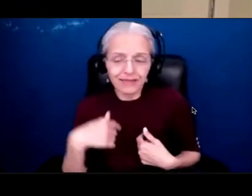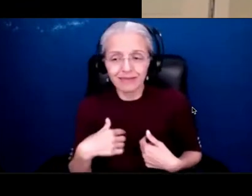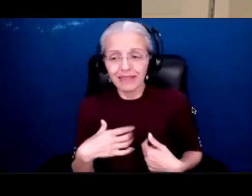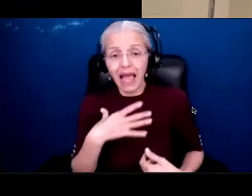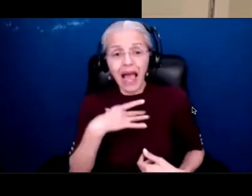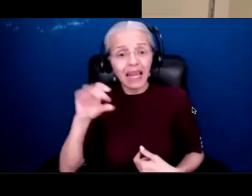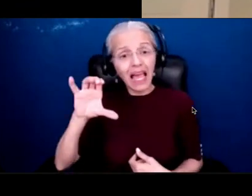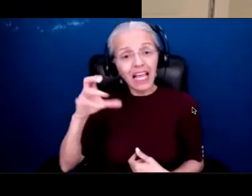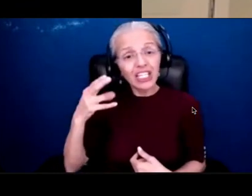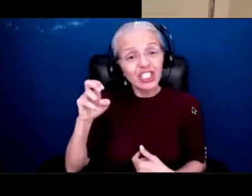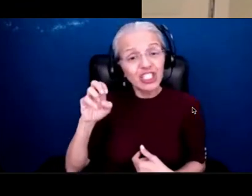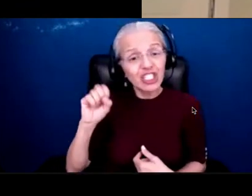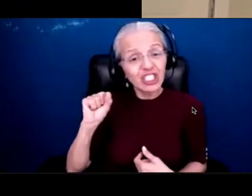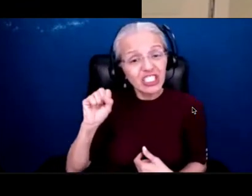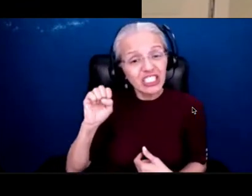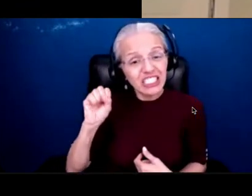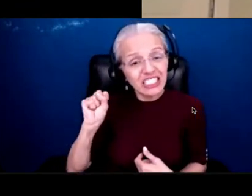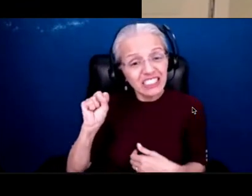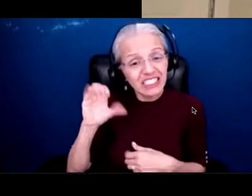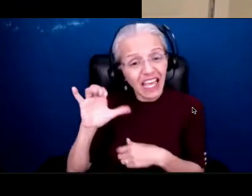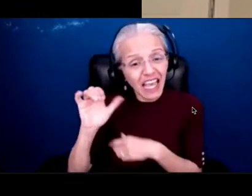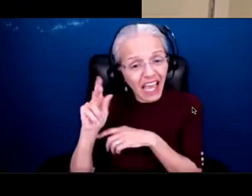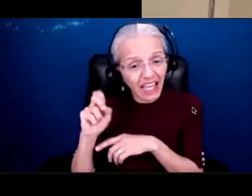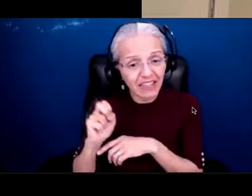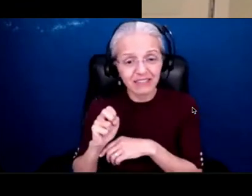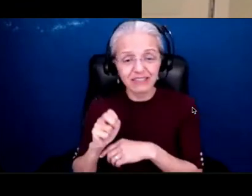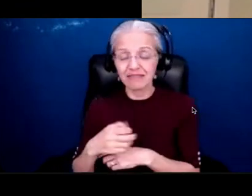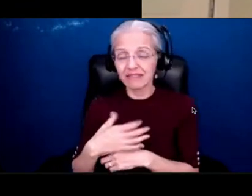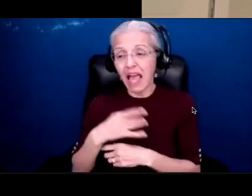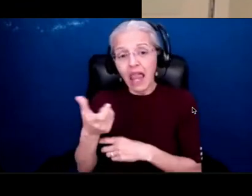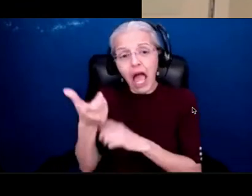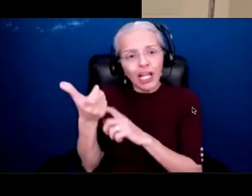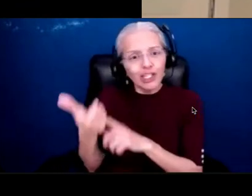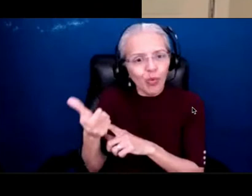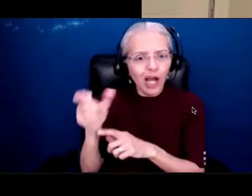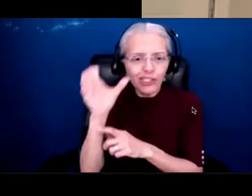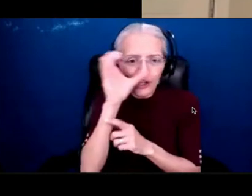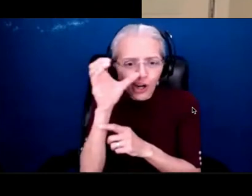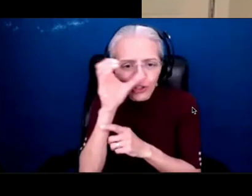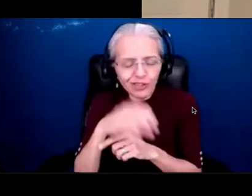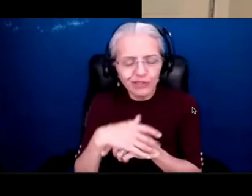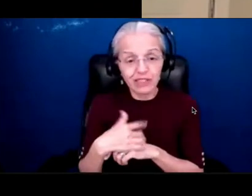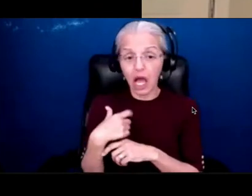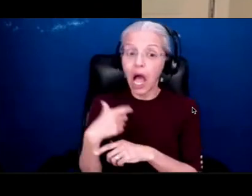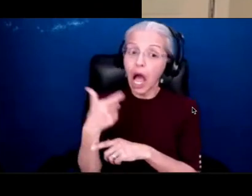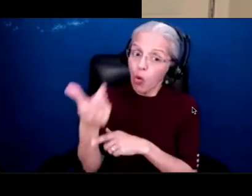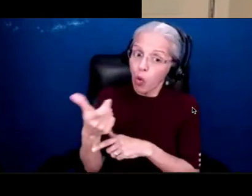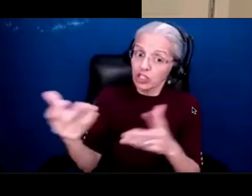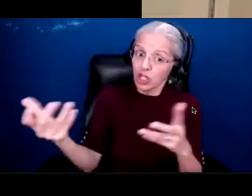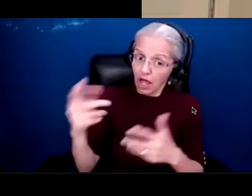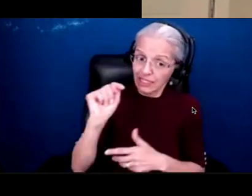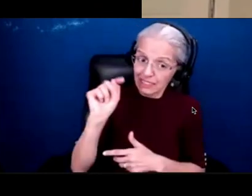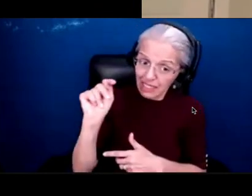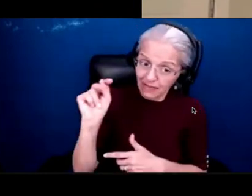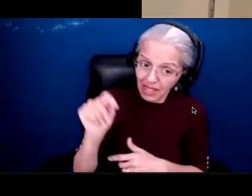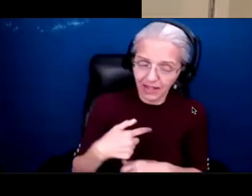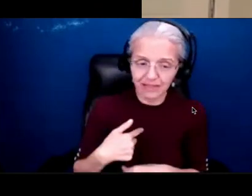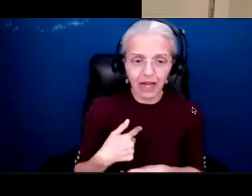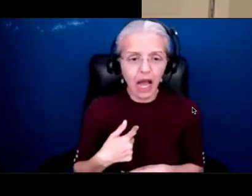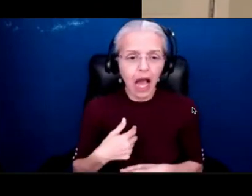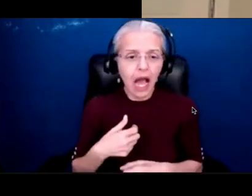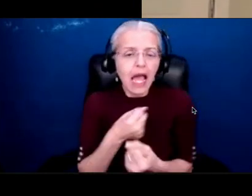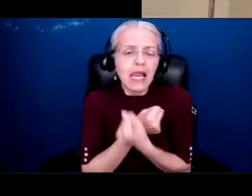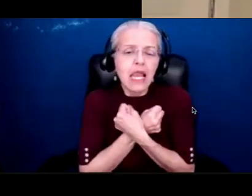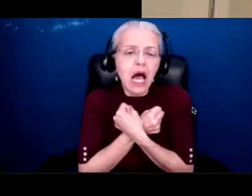cheesecake. I like to watch cartoons. I watch a lot of TV. I love Star